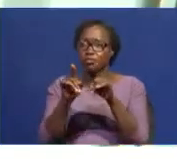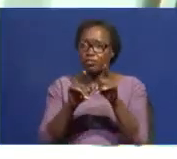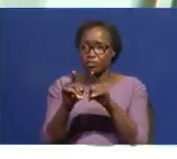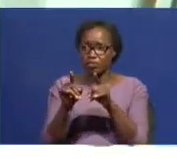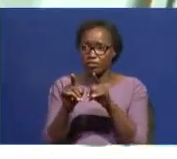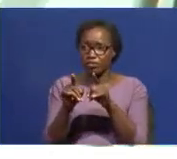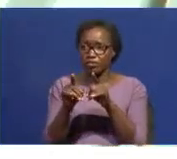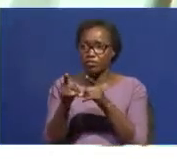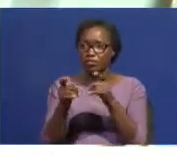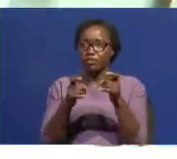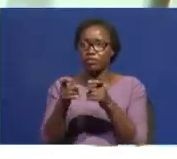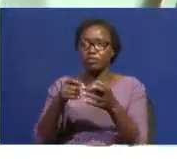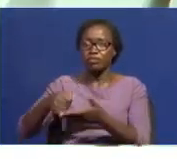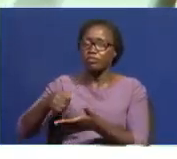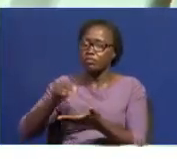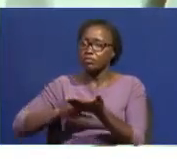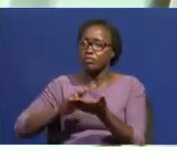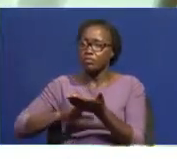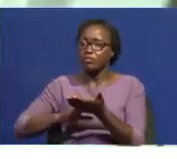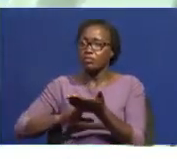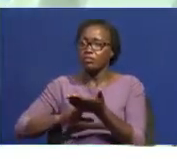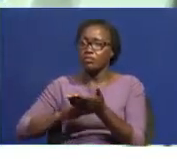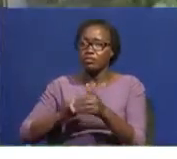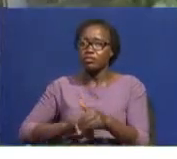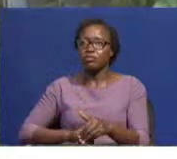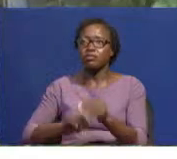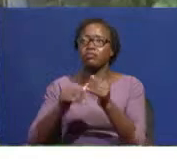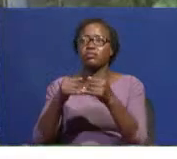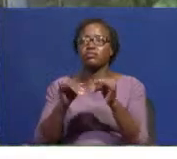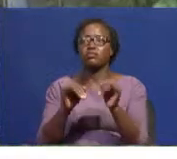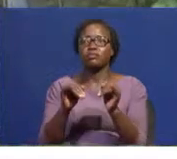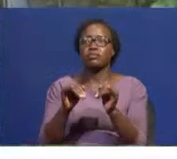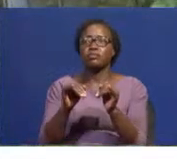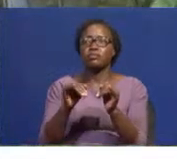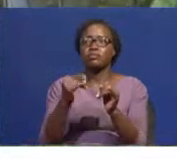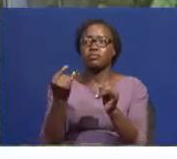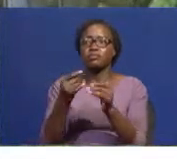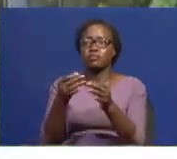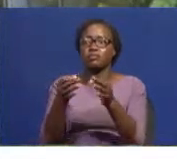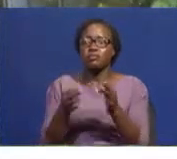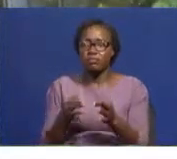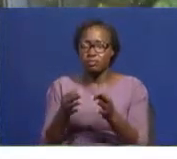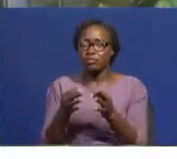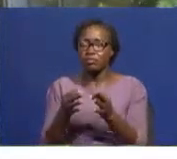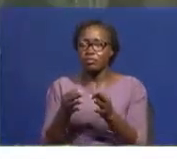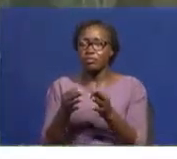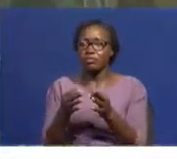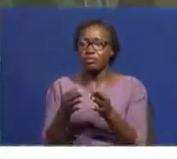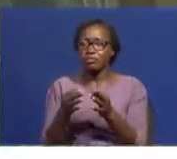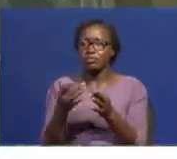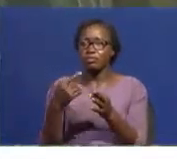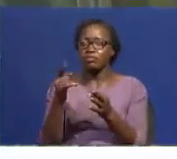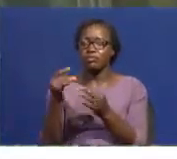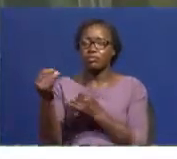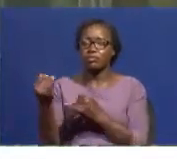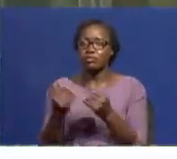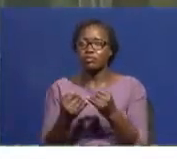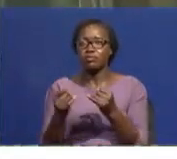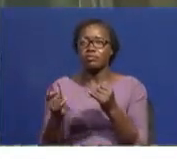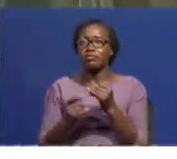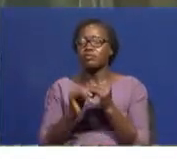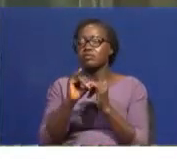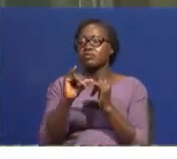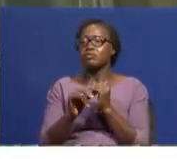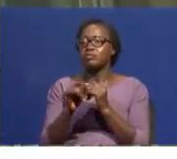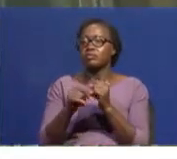The Control of Budget is recommending the fast tracking of the implementation of the single treasury account that was approved for introduction in January